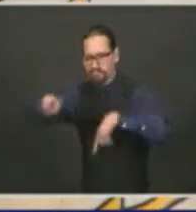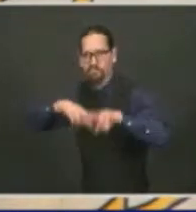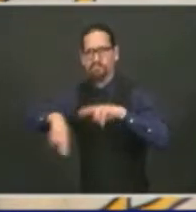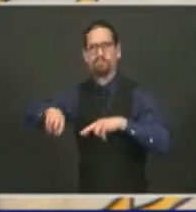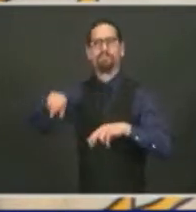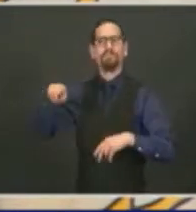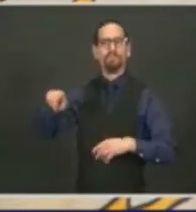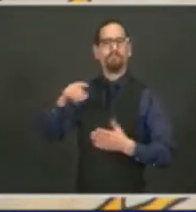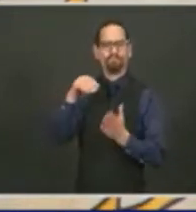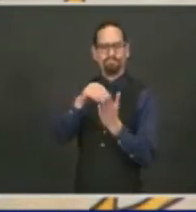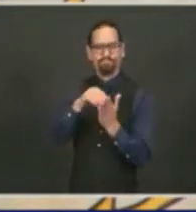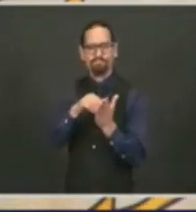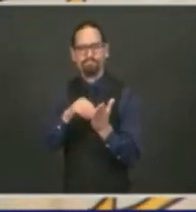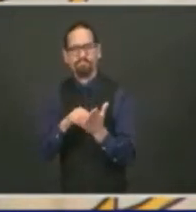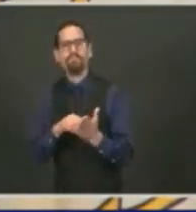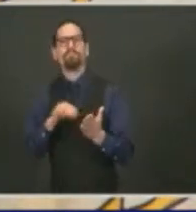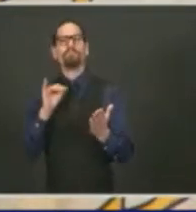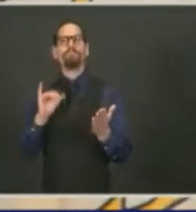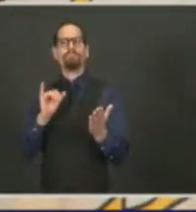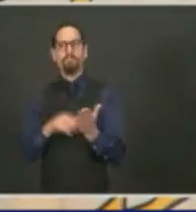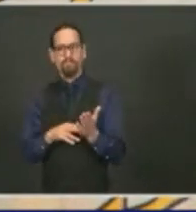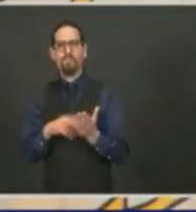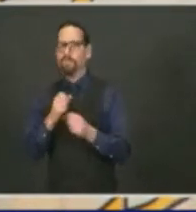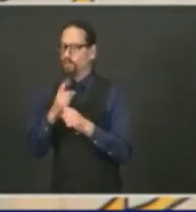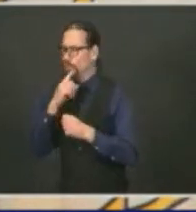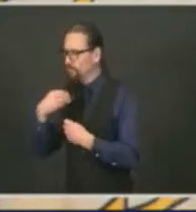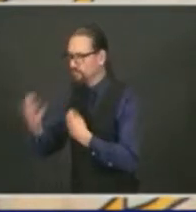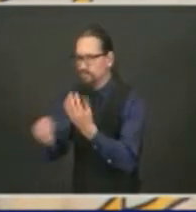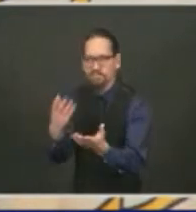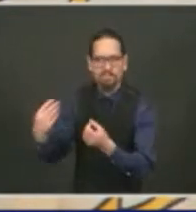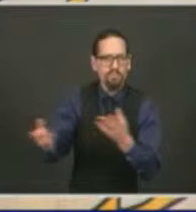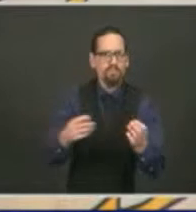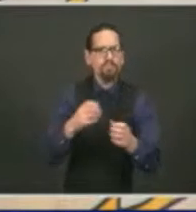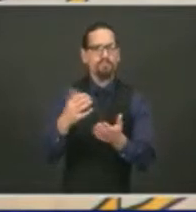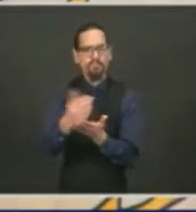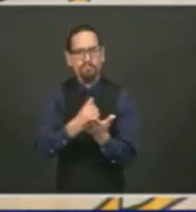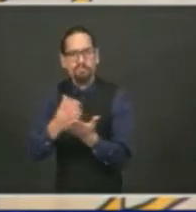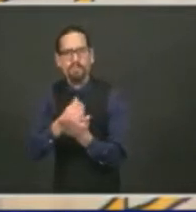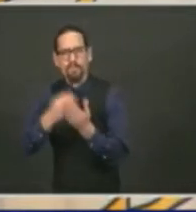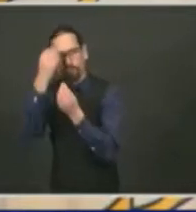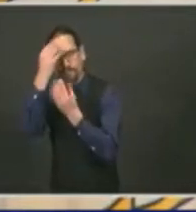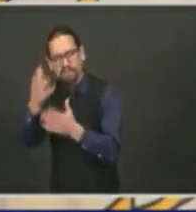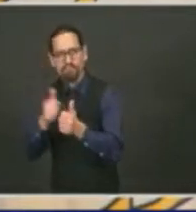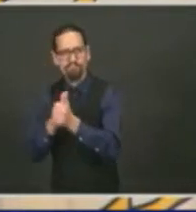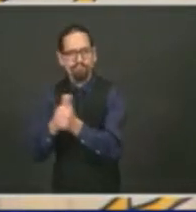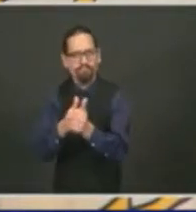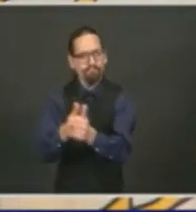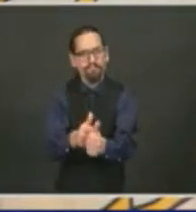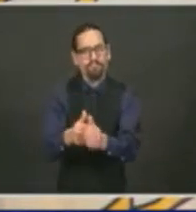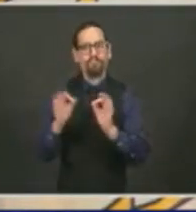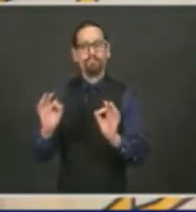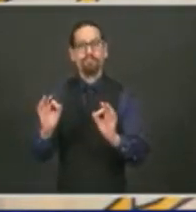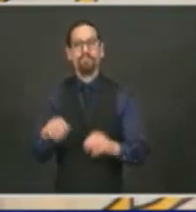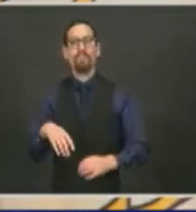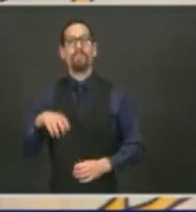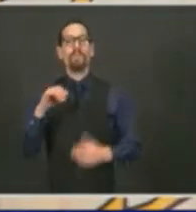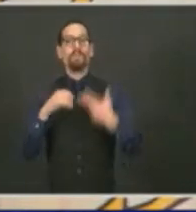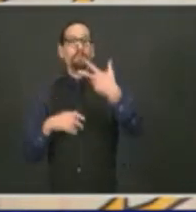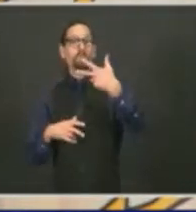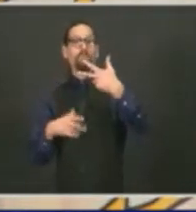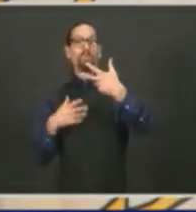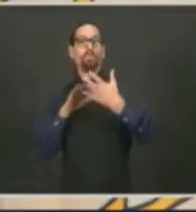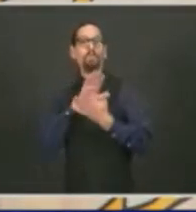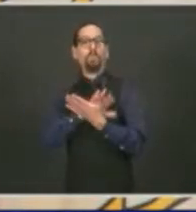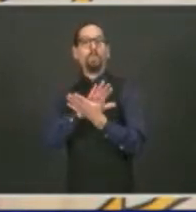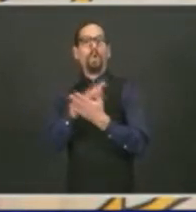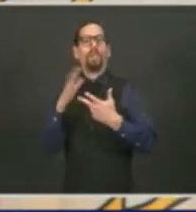these schools are starting to do additional testing on their own. In the three schools, they've managed by themselves,